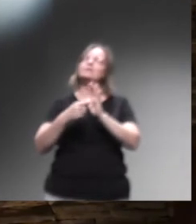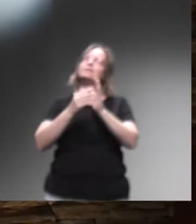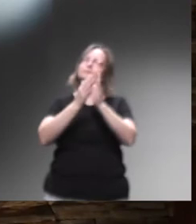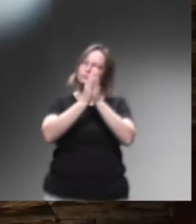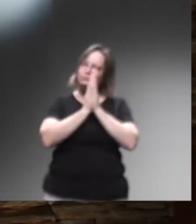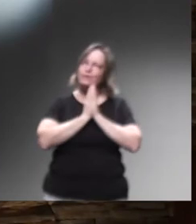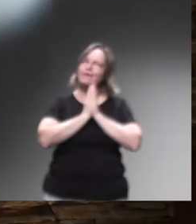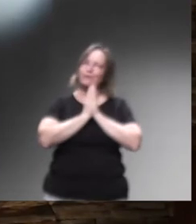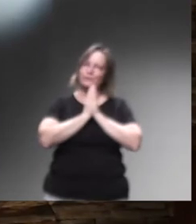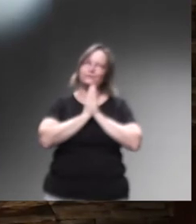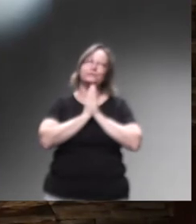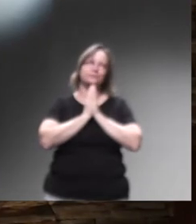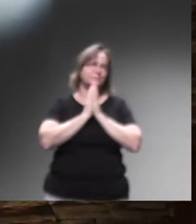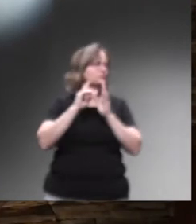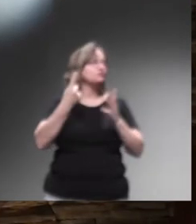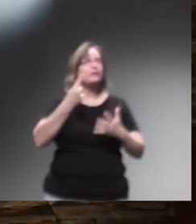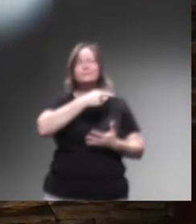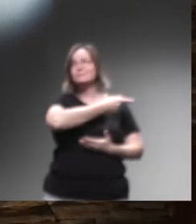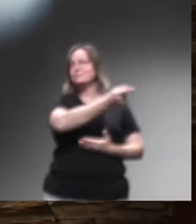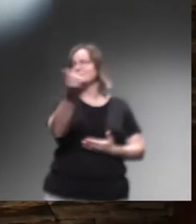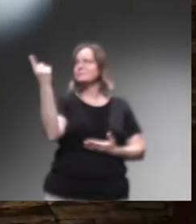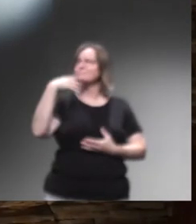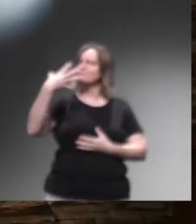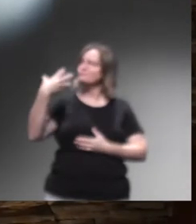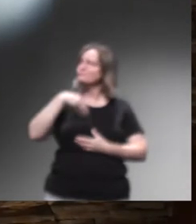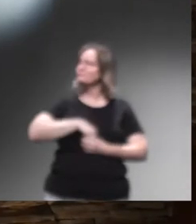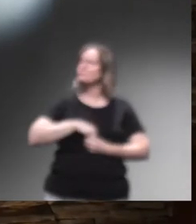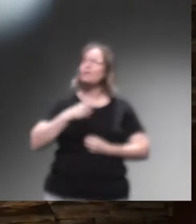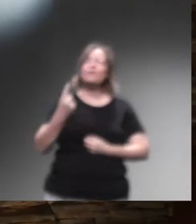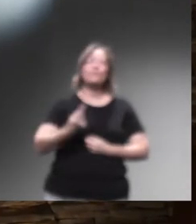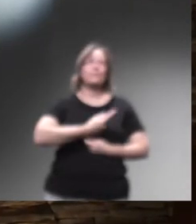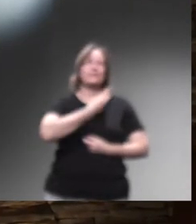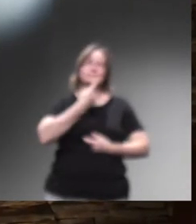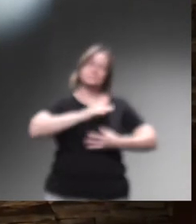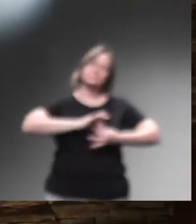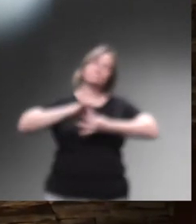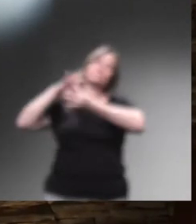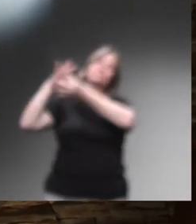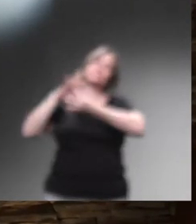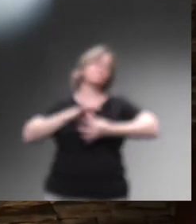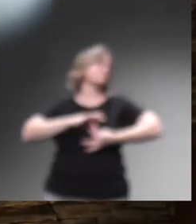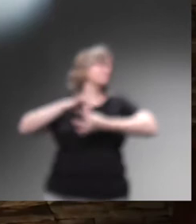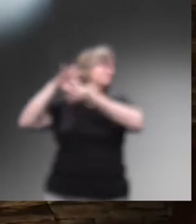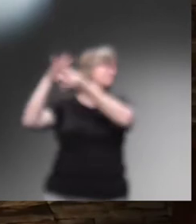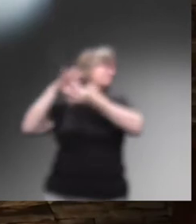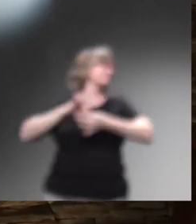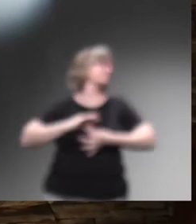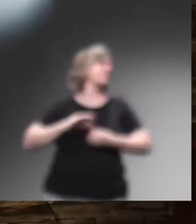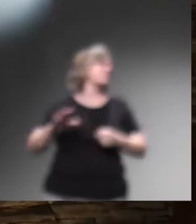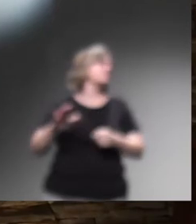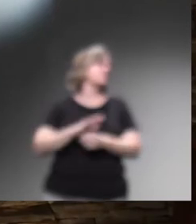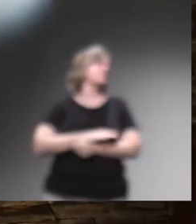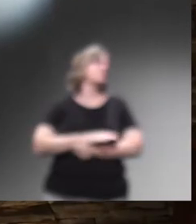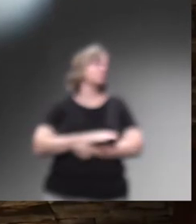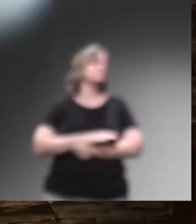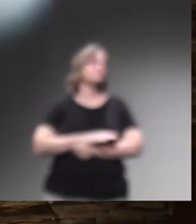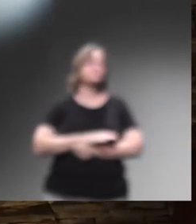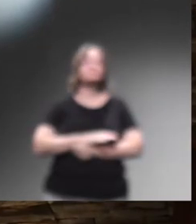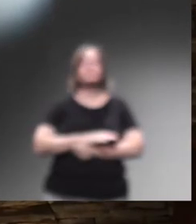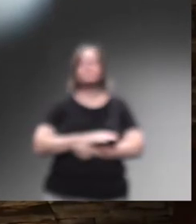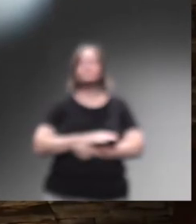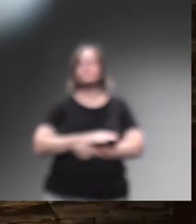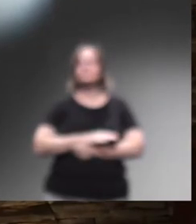prayer-filled person. And within that, And because of that,